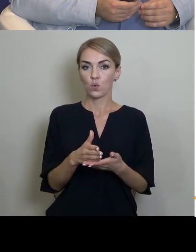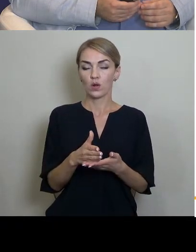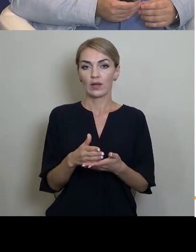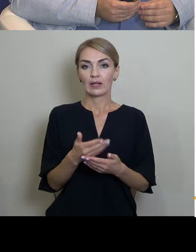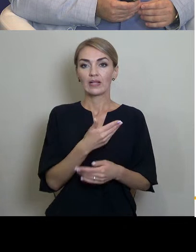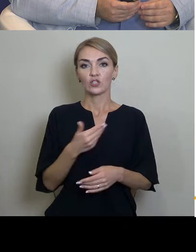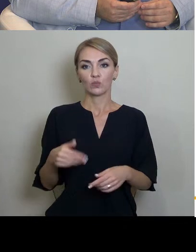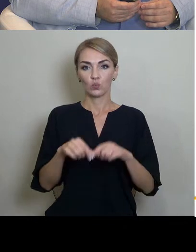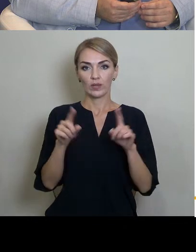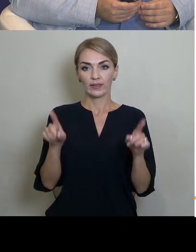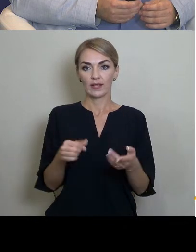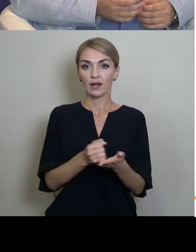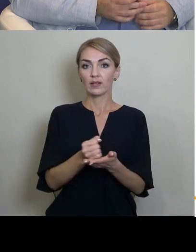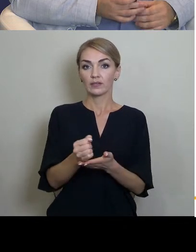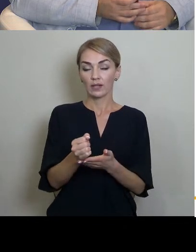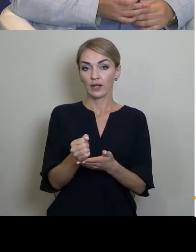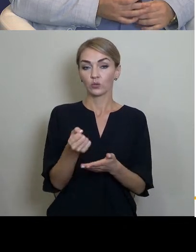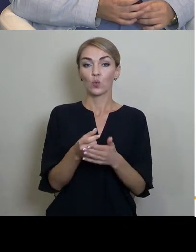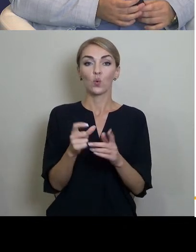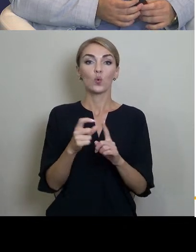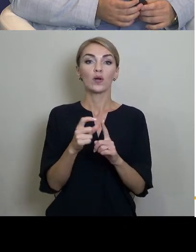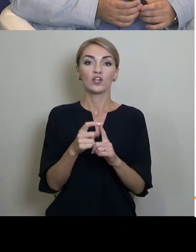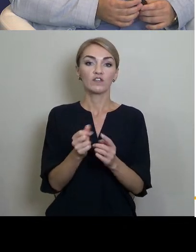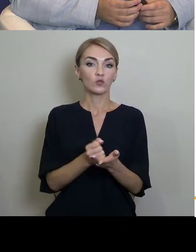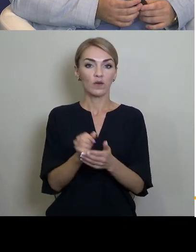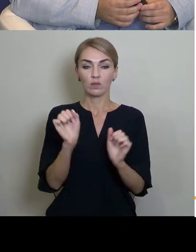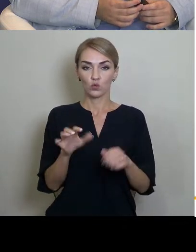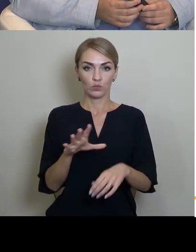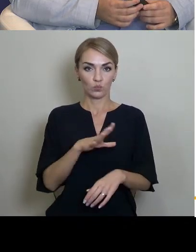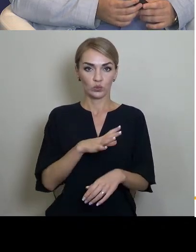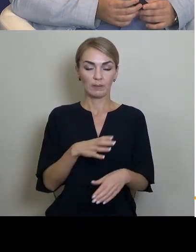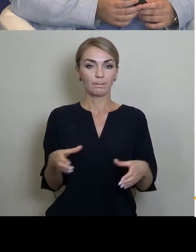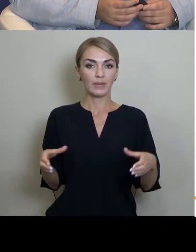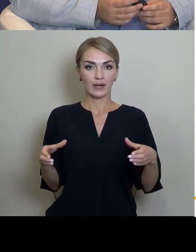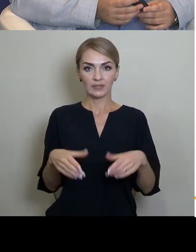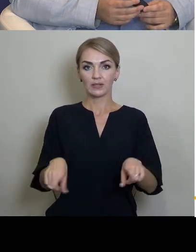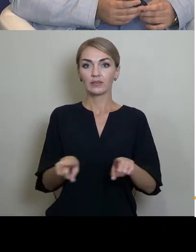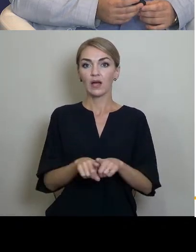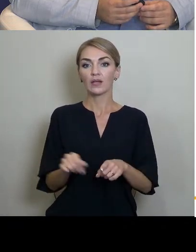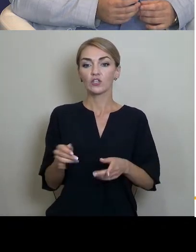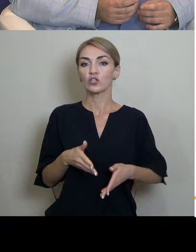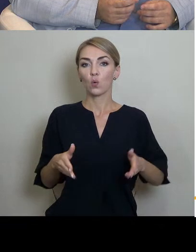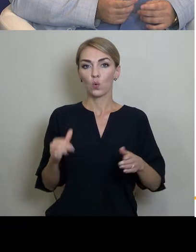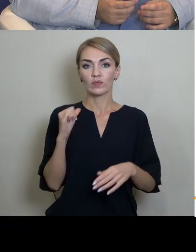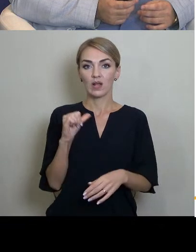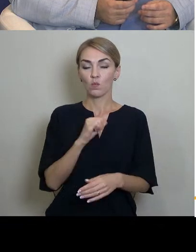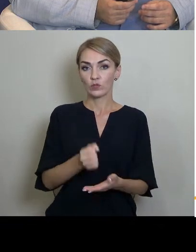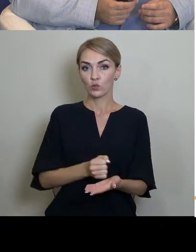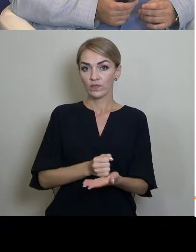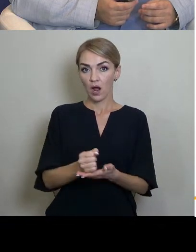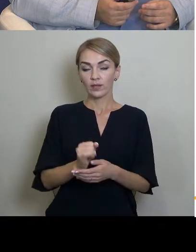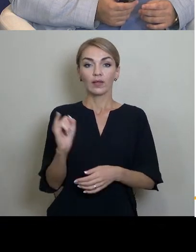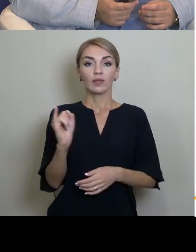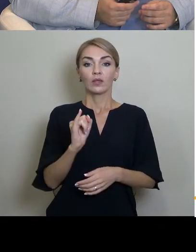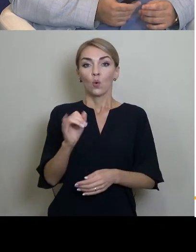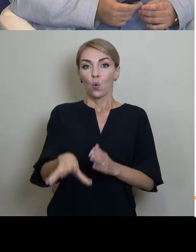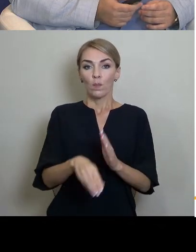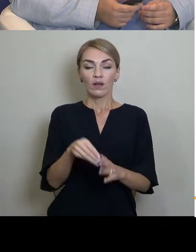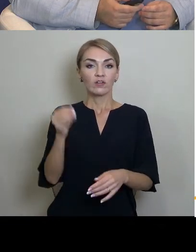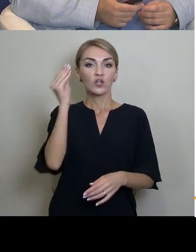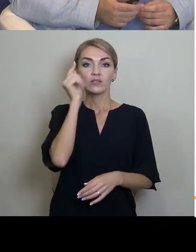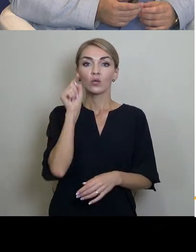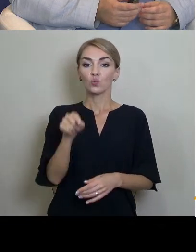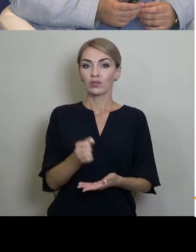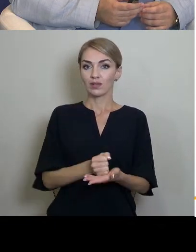there we have a classical ballot when nomination, and the nomination could be from the party or through self-nomination,